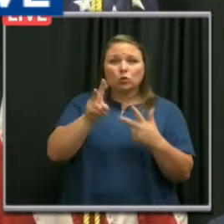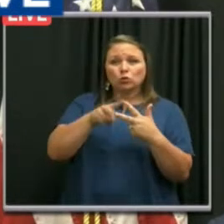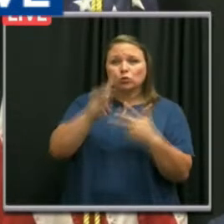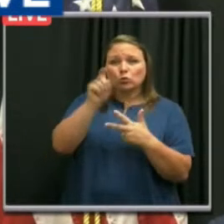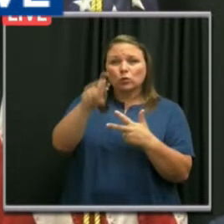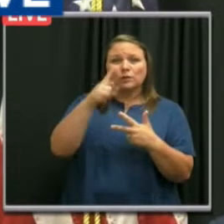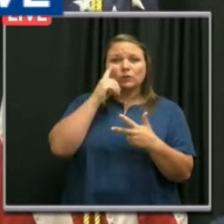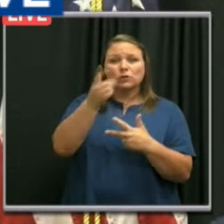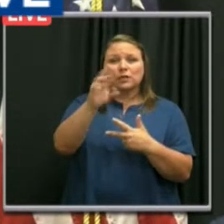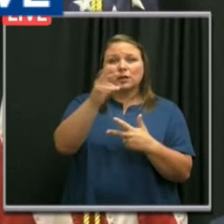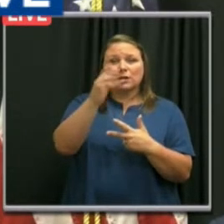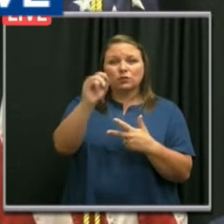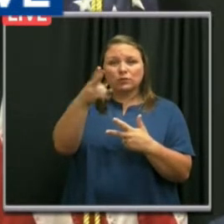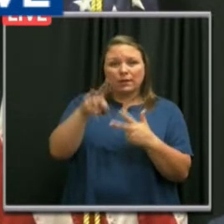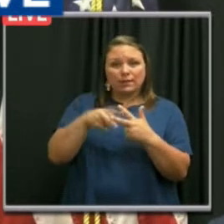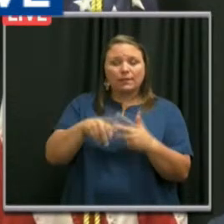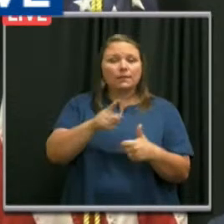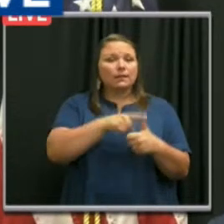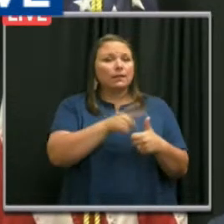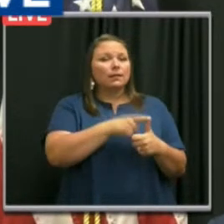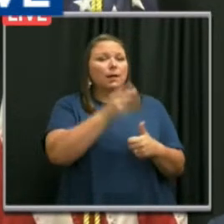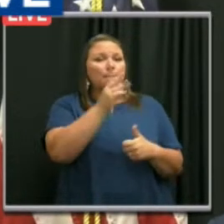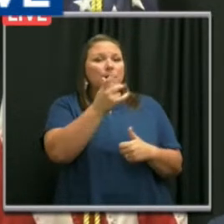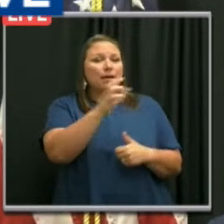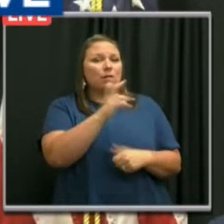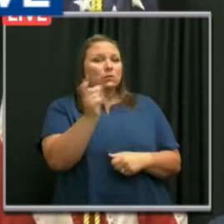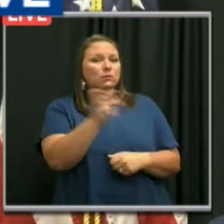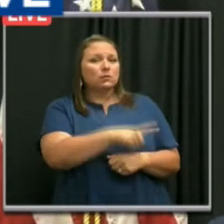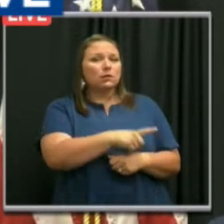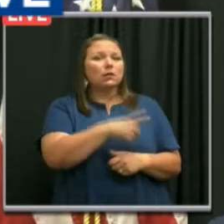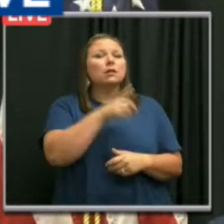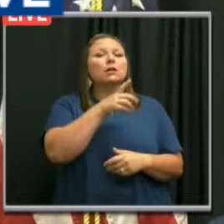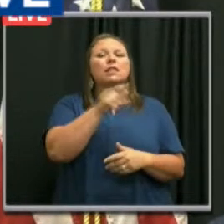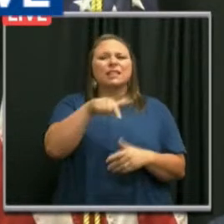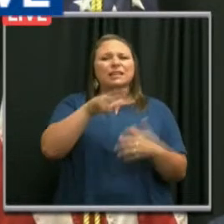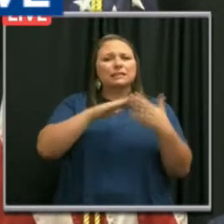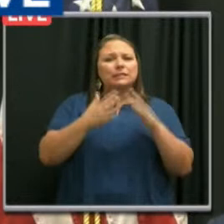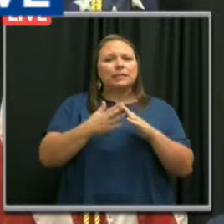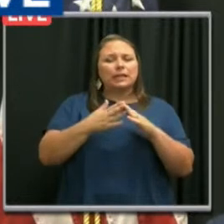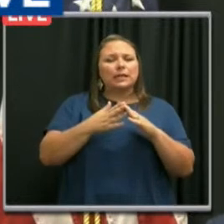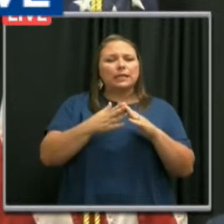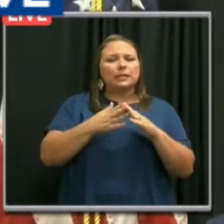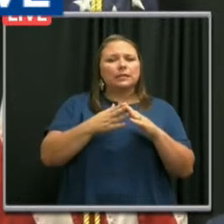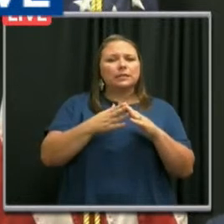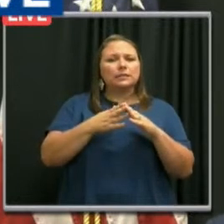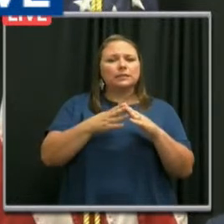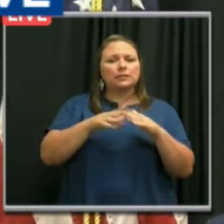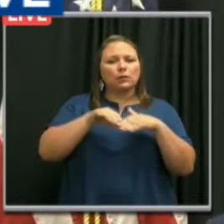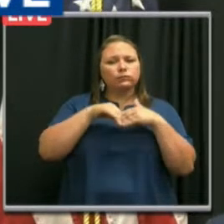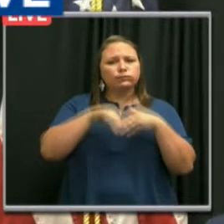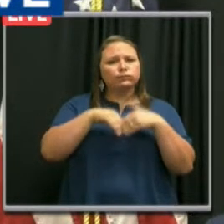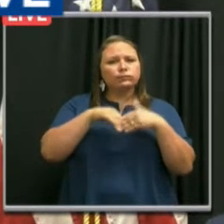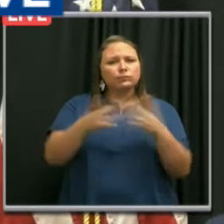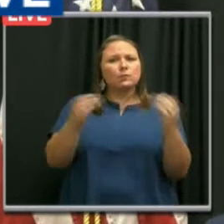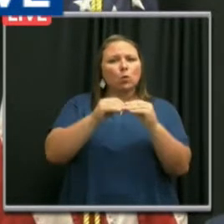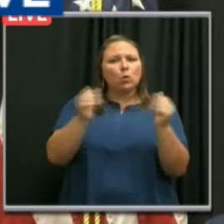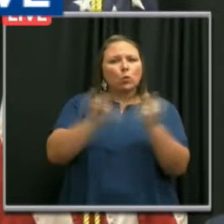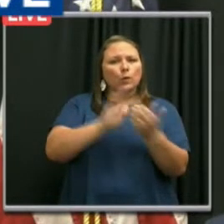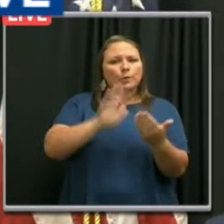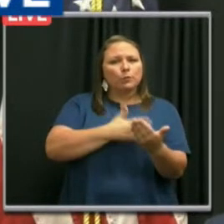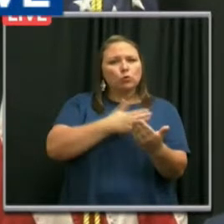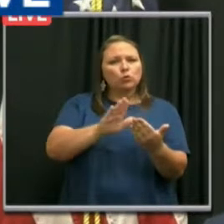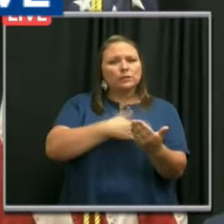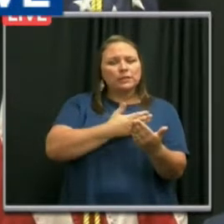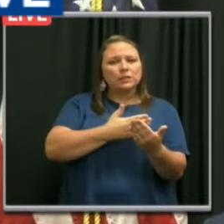Dr. Hildreth. The question for the mayor is, has the city been relaxing its policy on musicians, especially the two